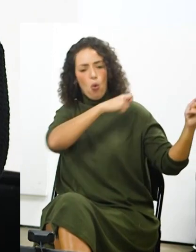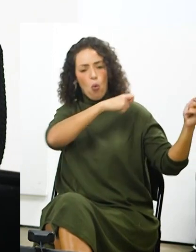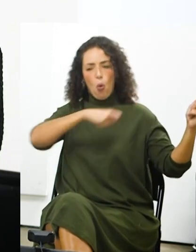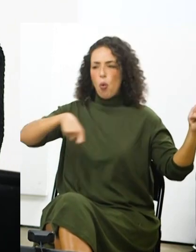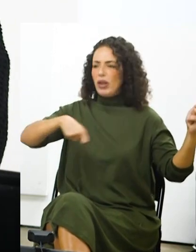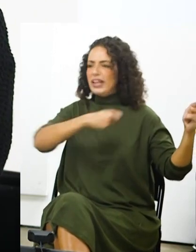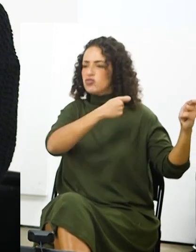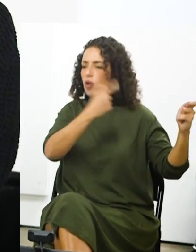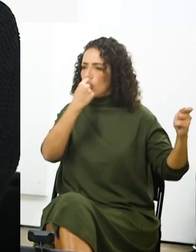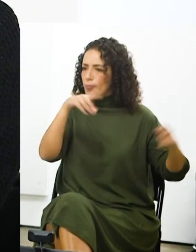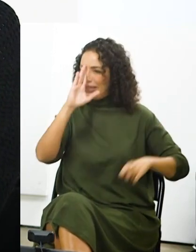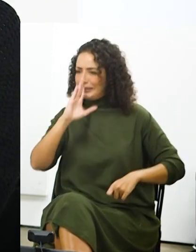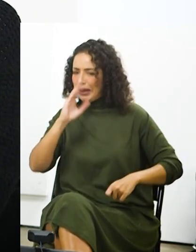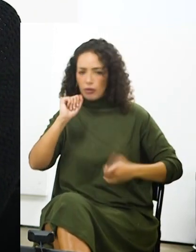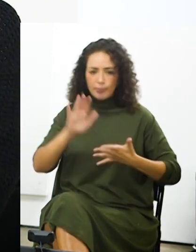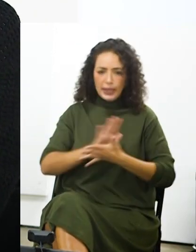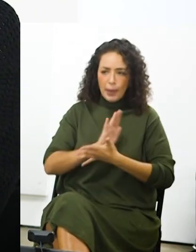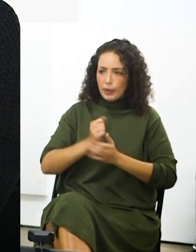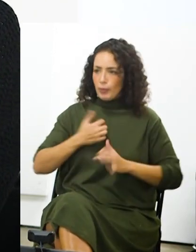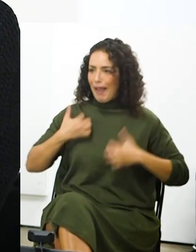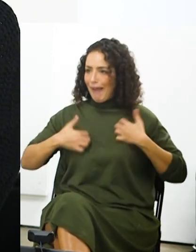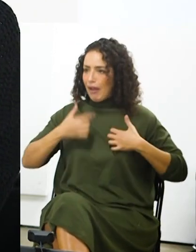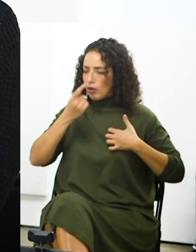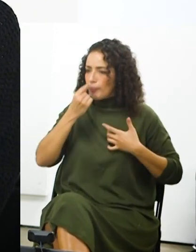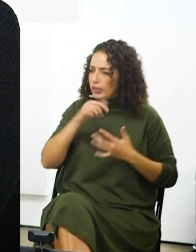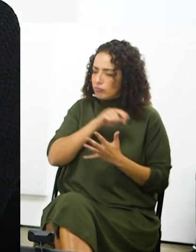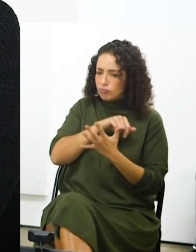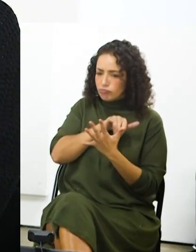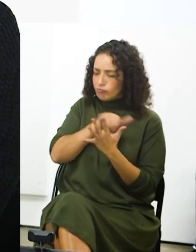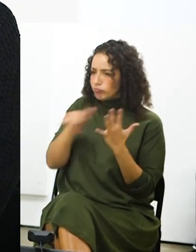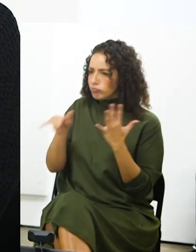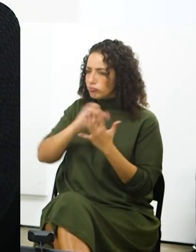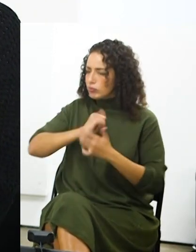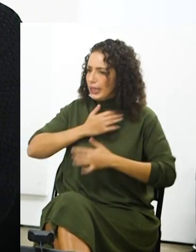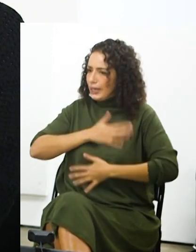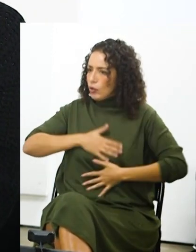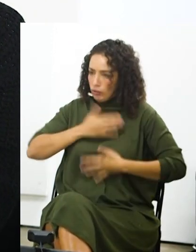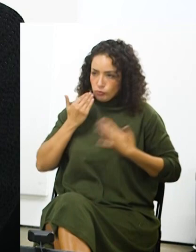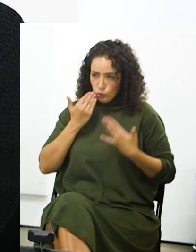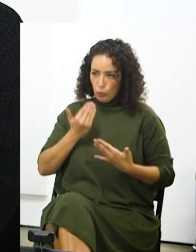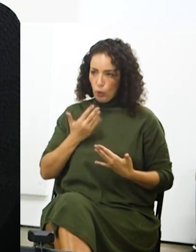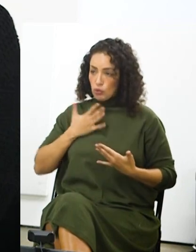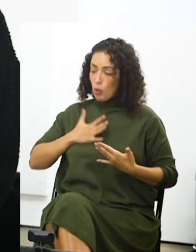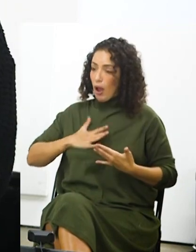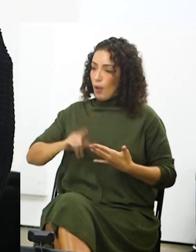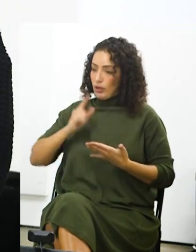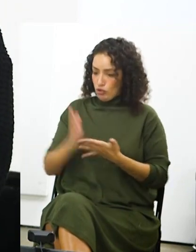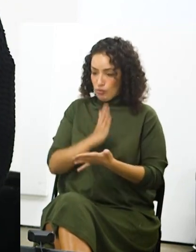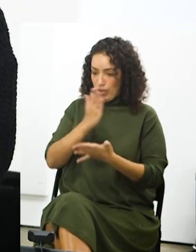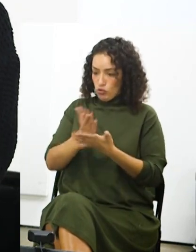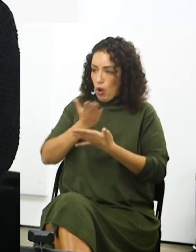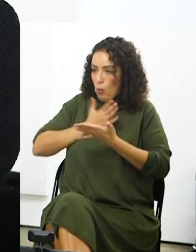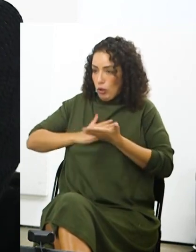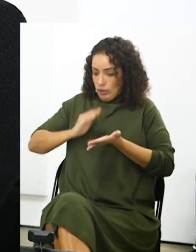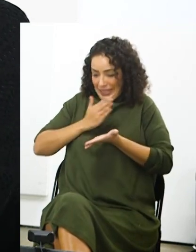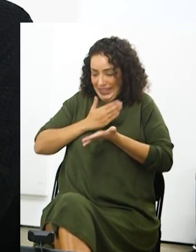music. So I wanted to kind of like bring the experience of music to individuals who have different experience with